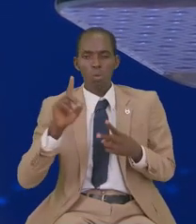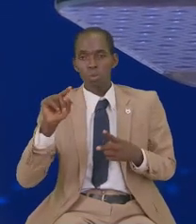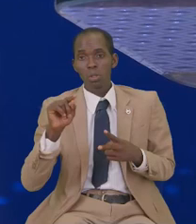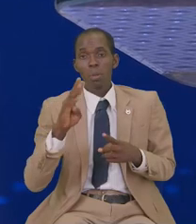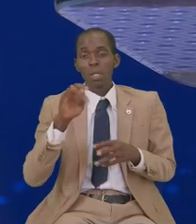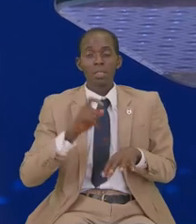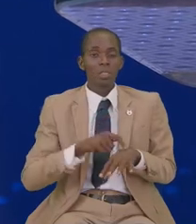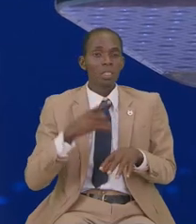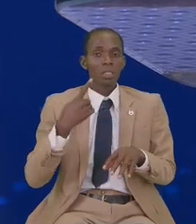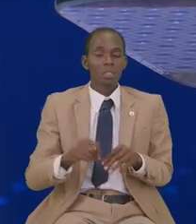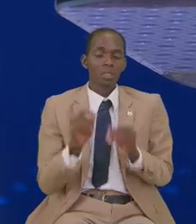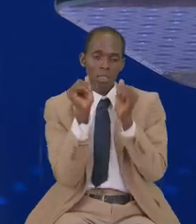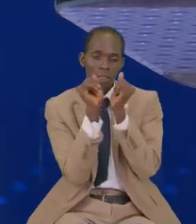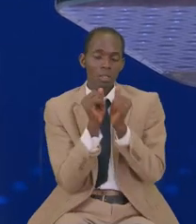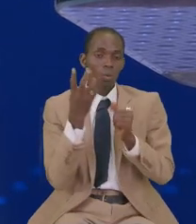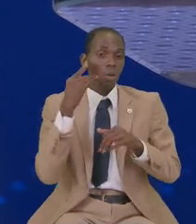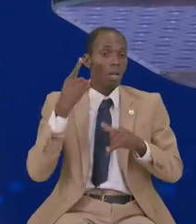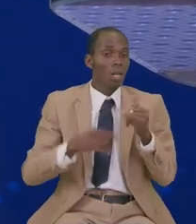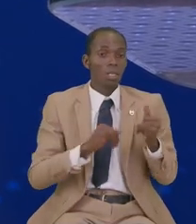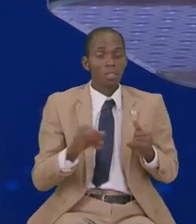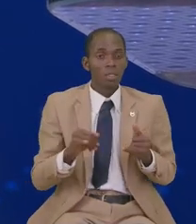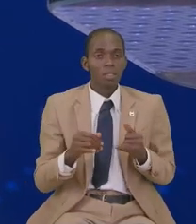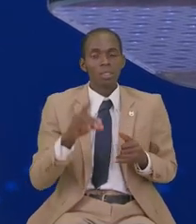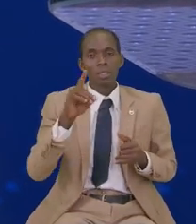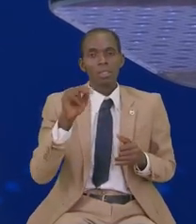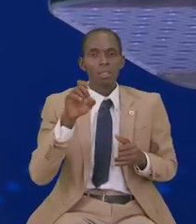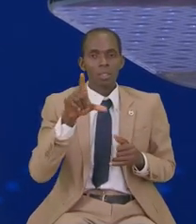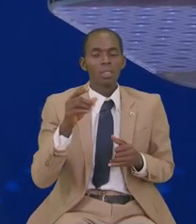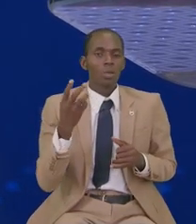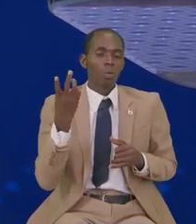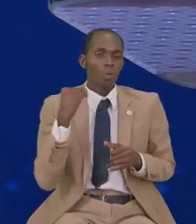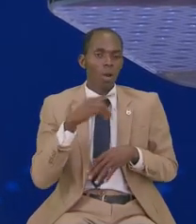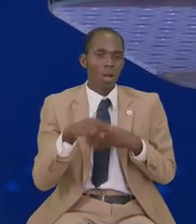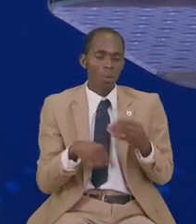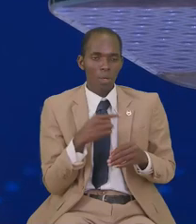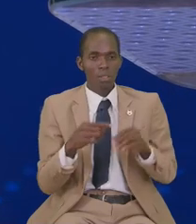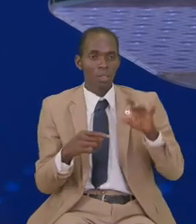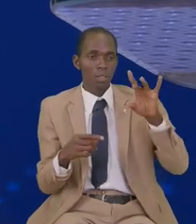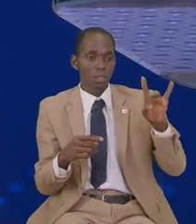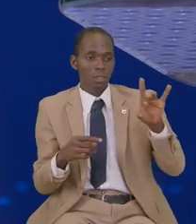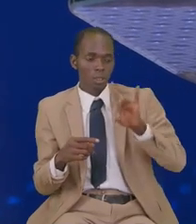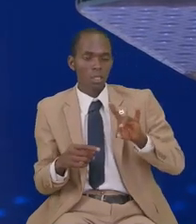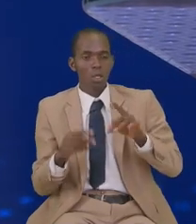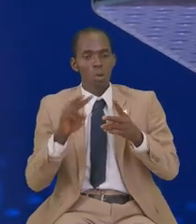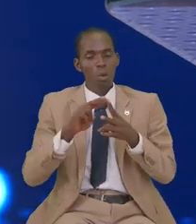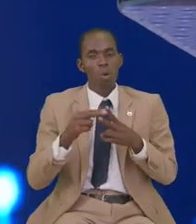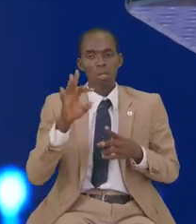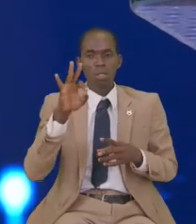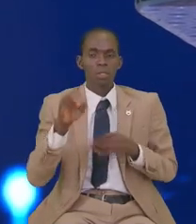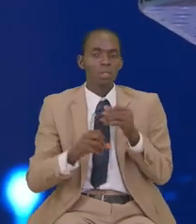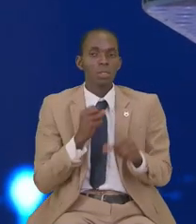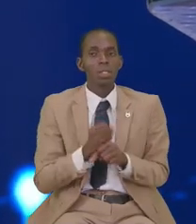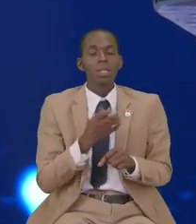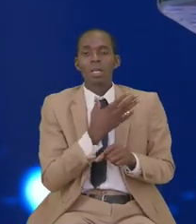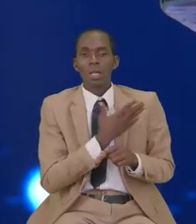the captivity was ending, Daniel was about 88 to 90 years, and he still